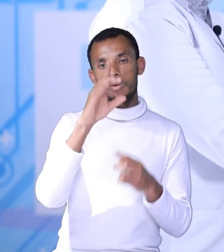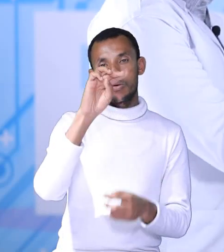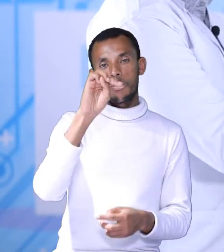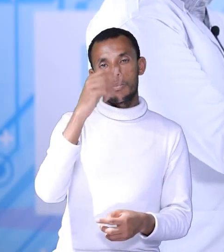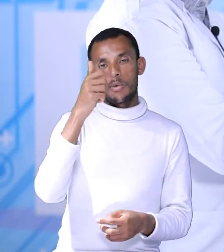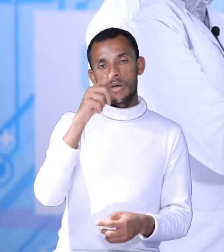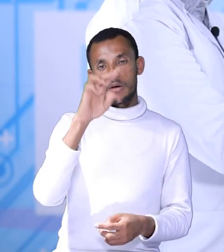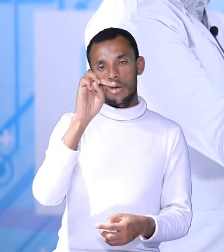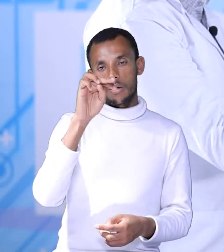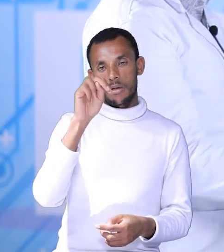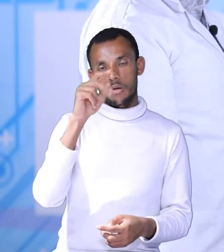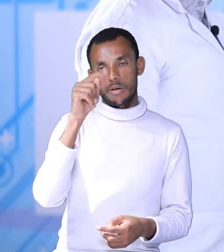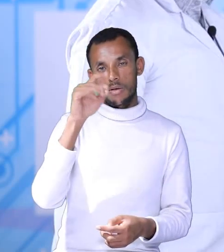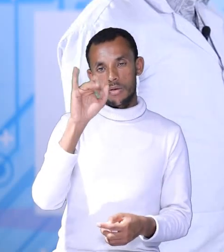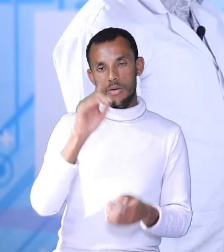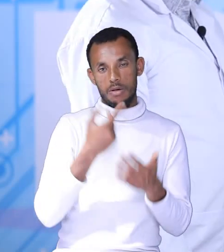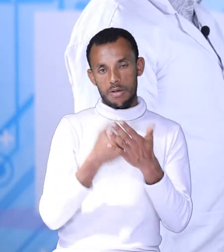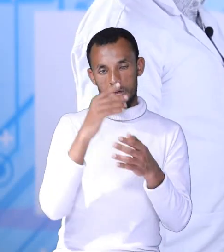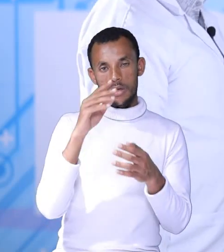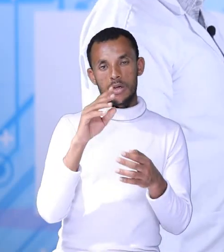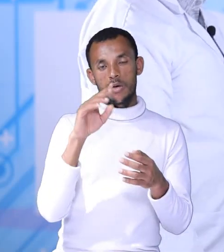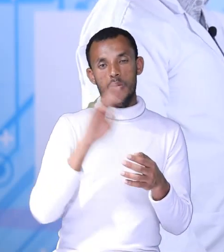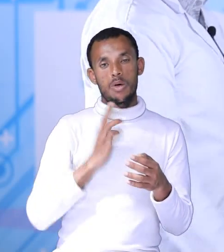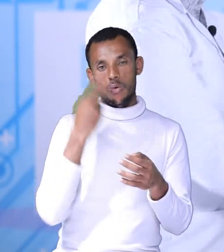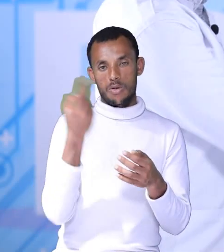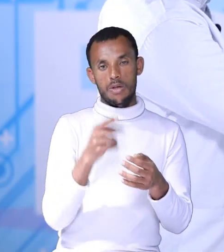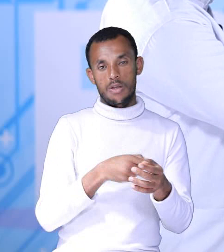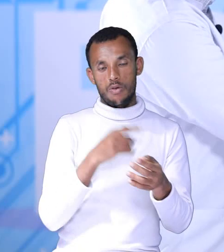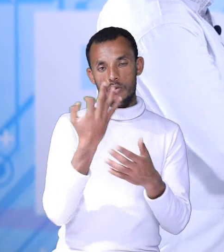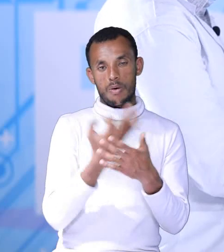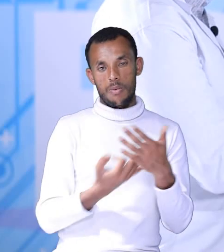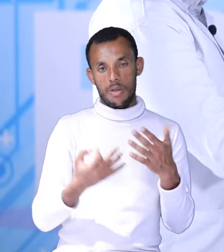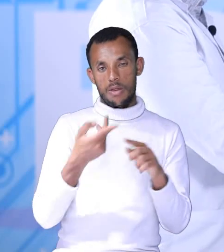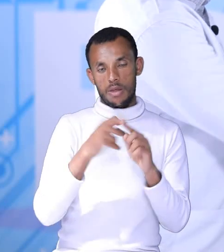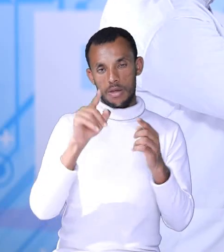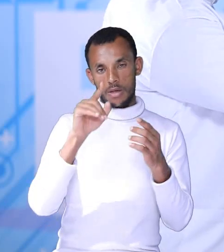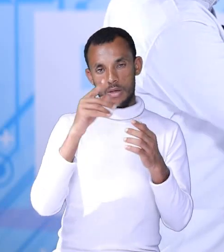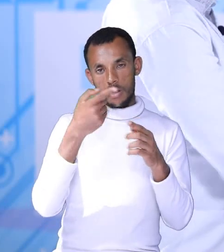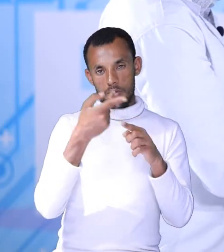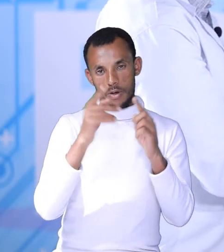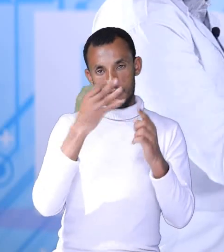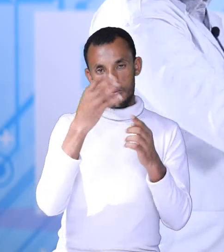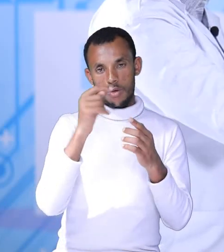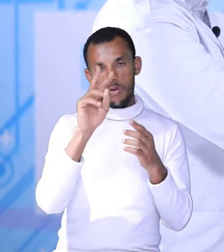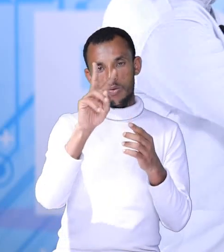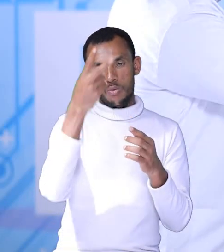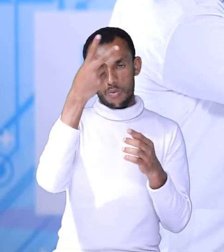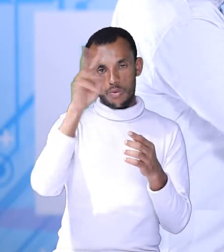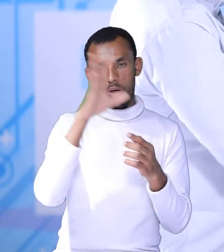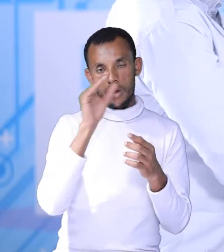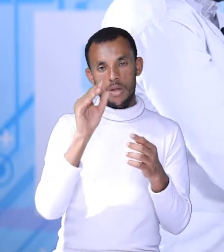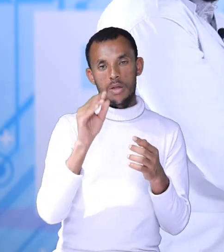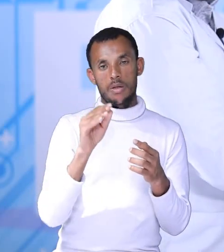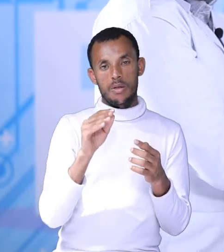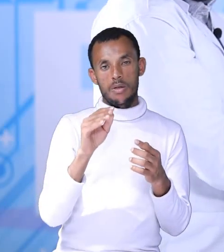you can apply to find this length is distance formula. The distance formula says take the difference of the two square, take the difference of two square it, take